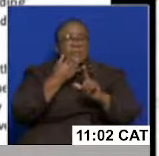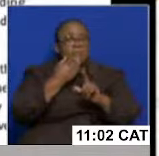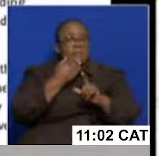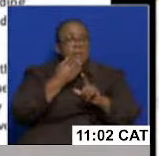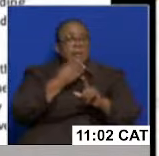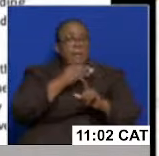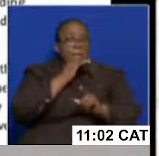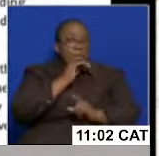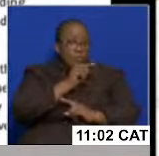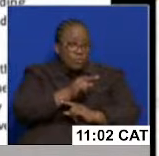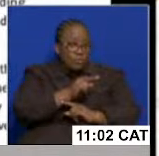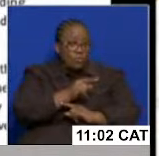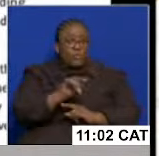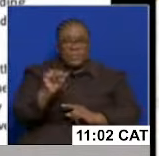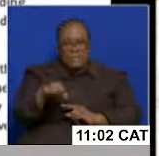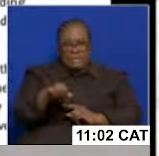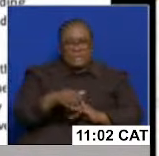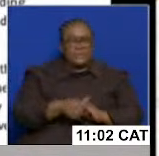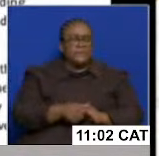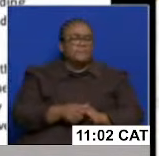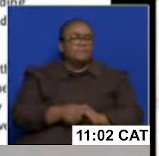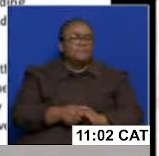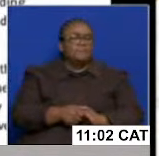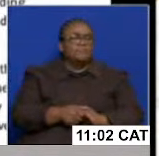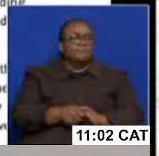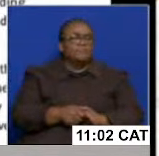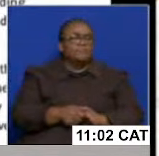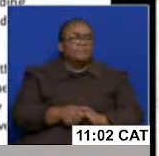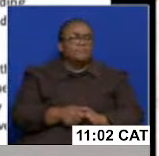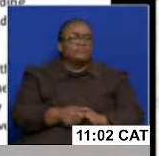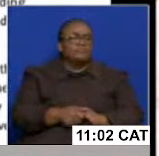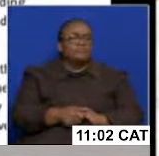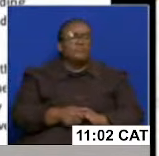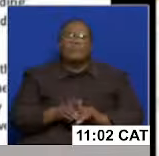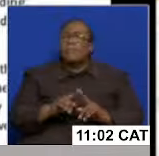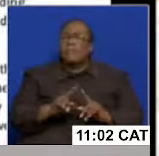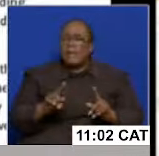Chairperson, But please continue.